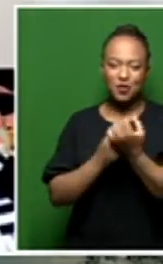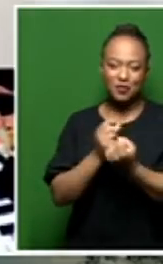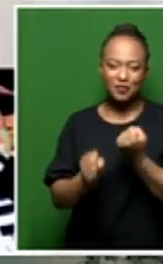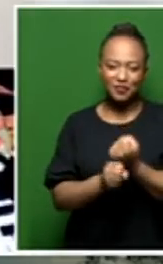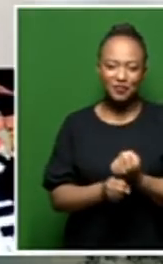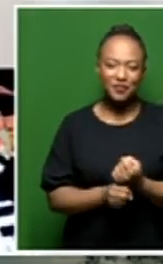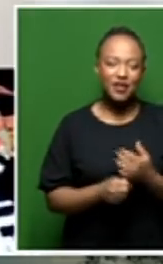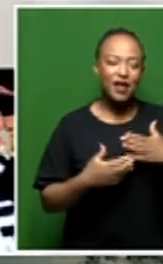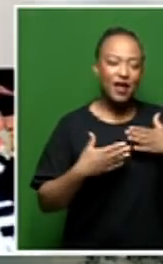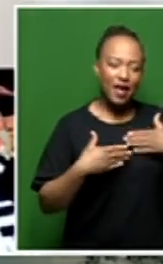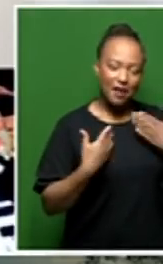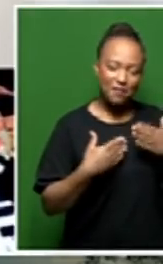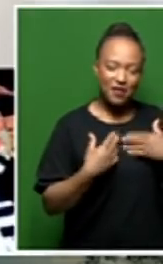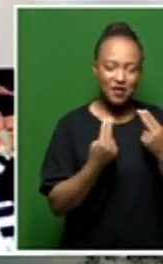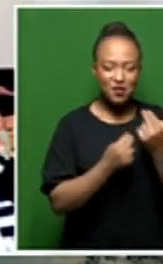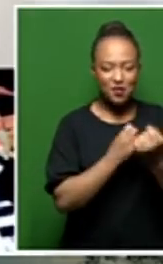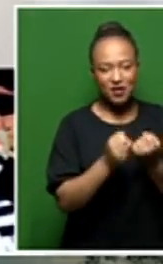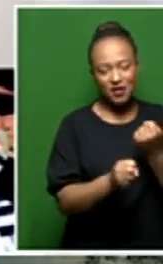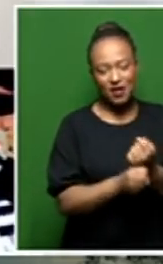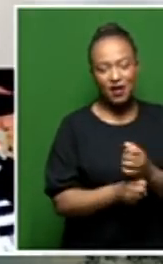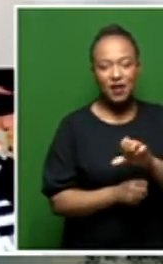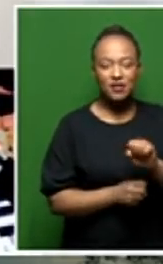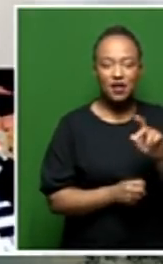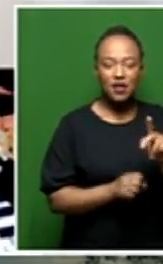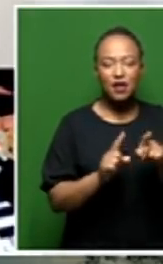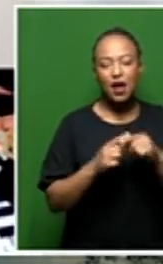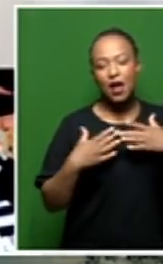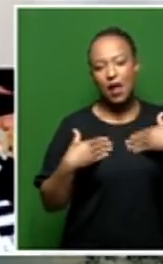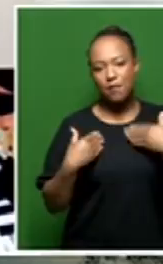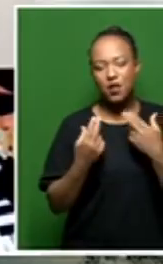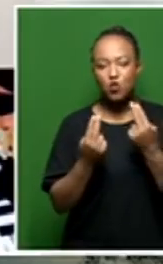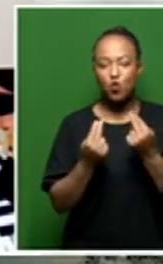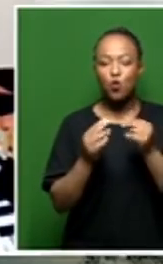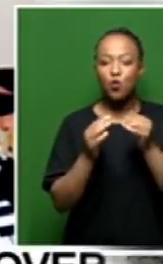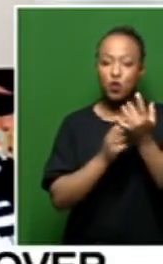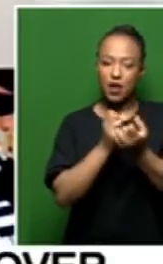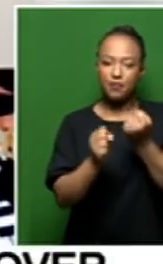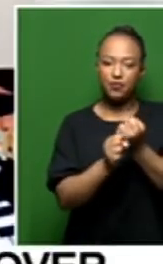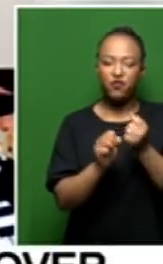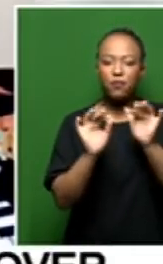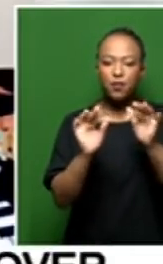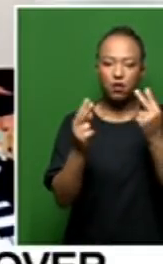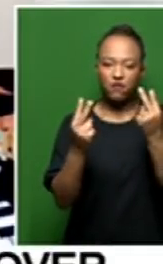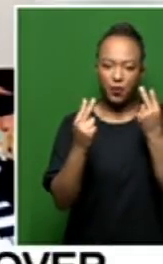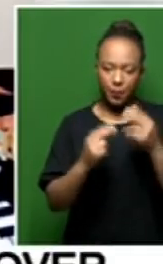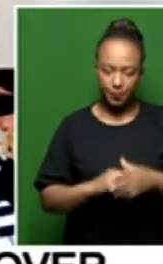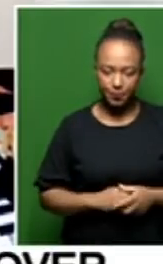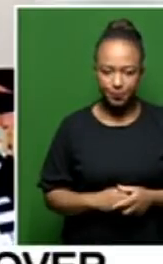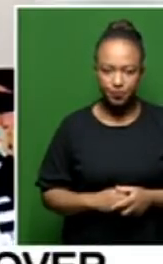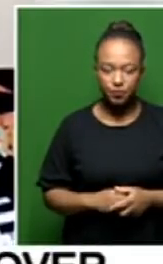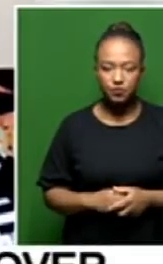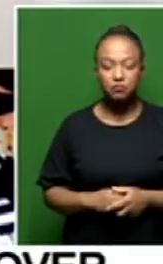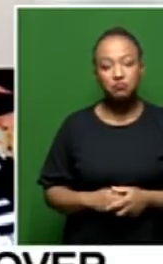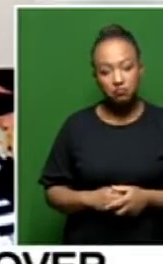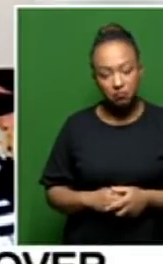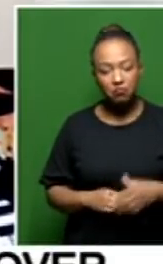Happy New Year, Sakina. Happy New Year to the viewers. Thank you for the privilege. So, firstly, it's been a long time coming. The